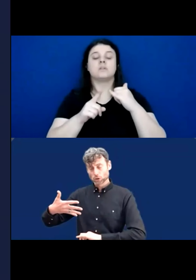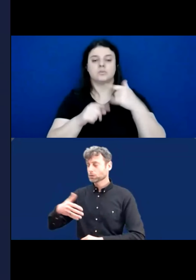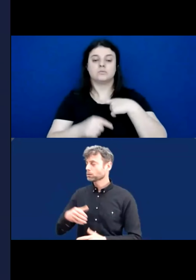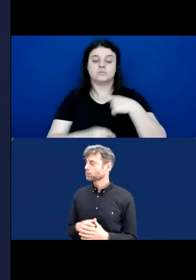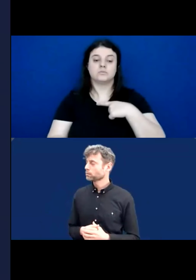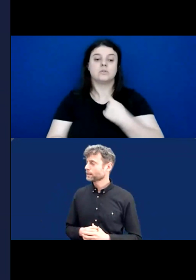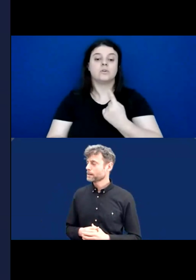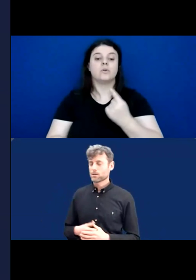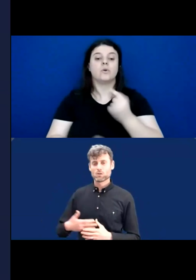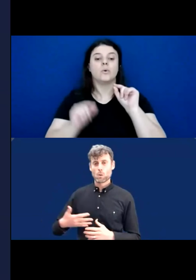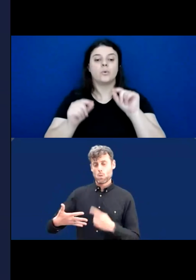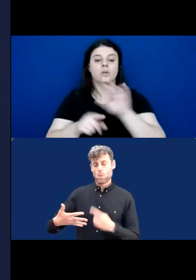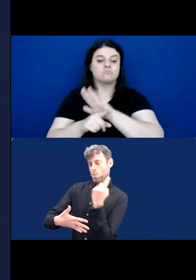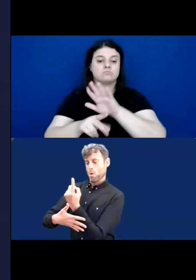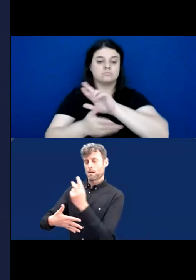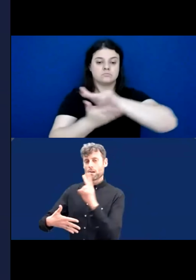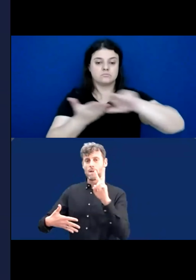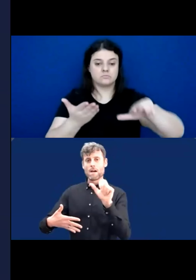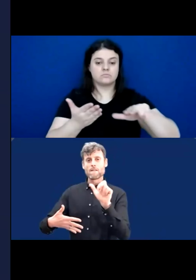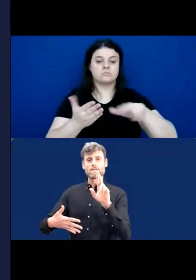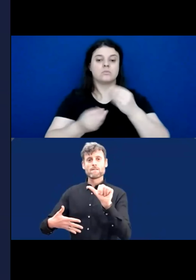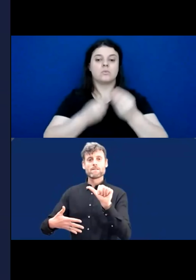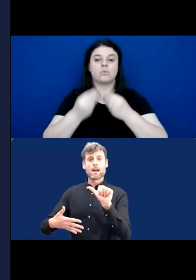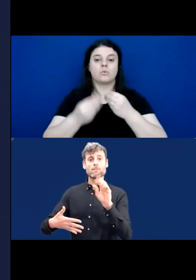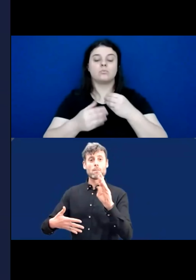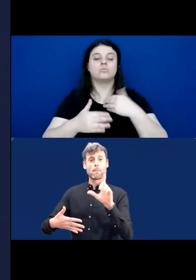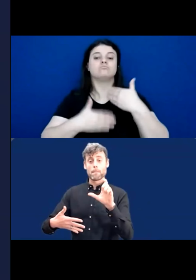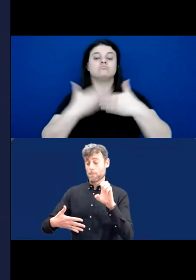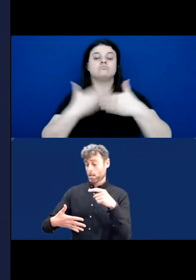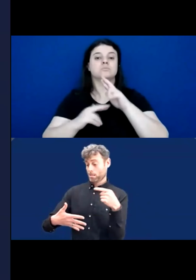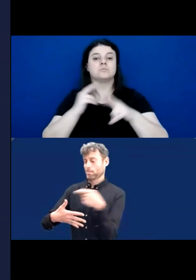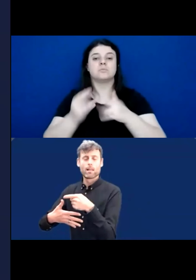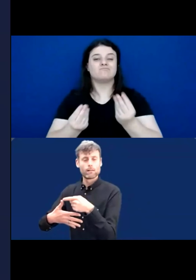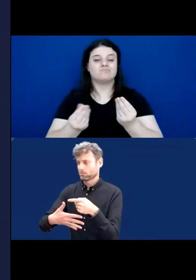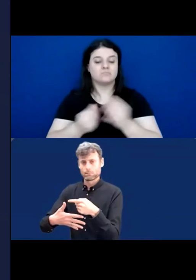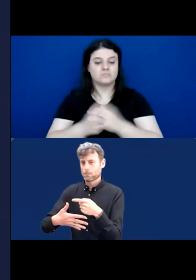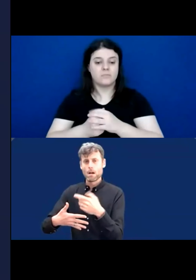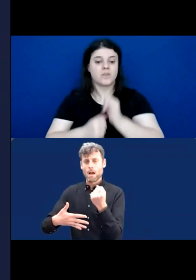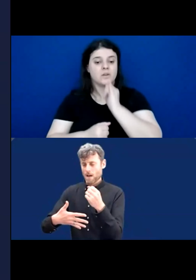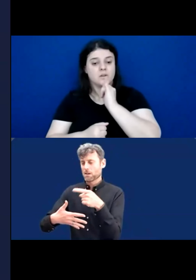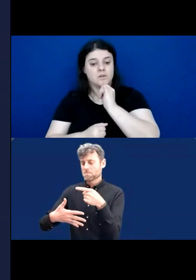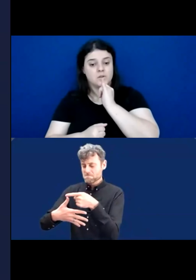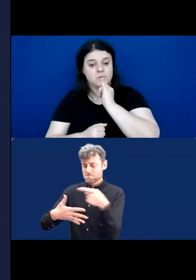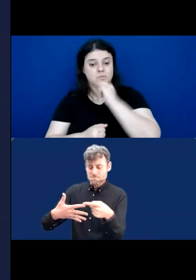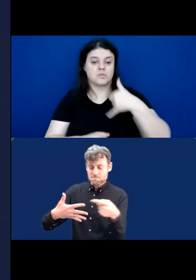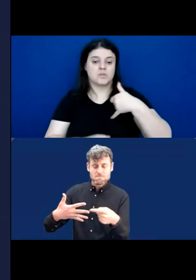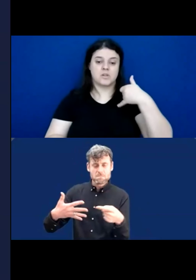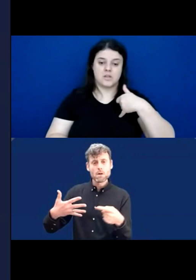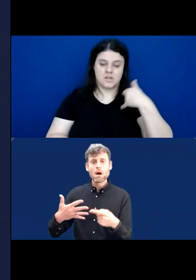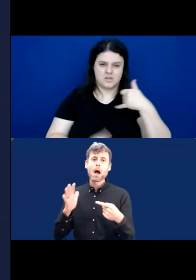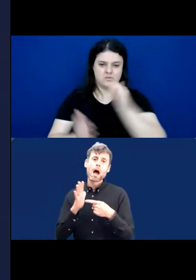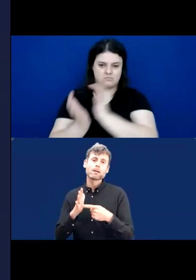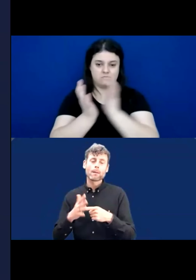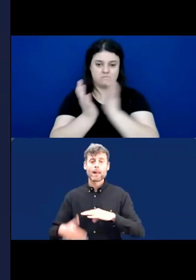variable contributing to a poor outcome. For example, age and Usher category had a significant